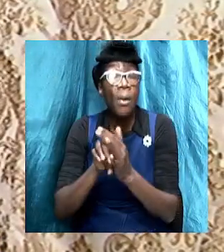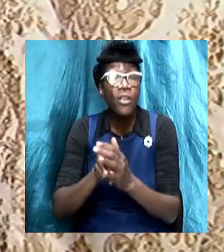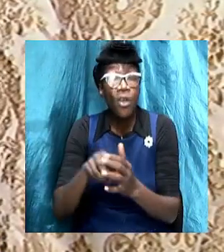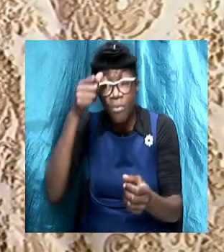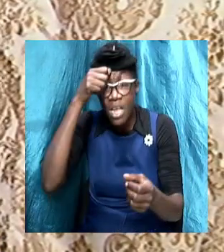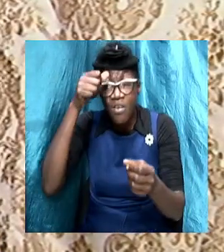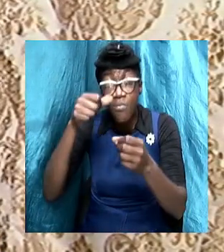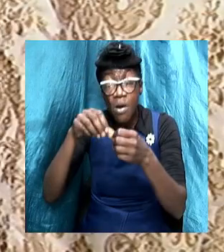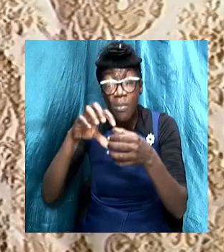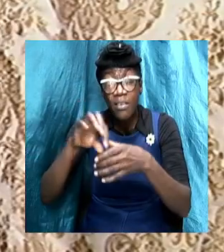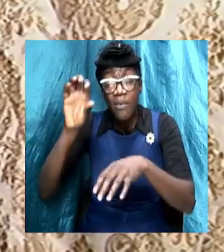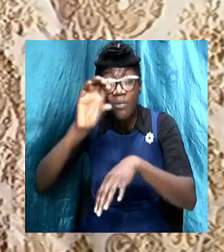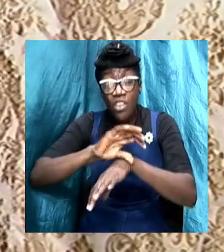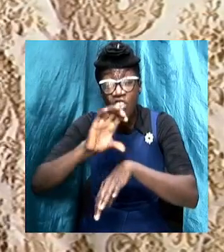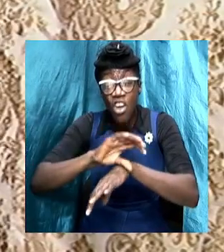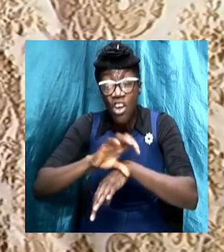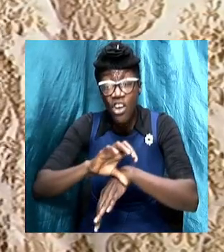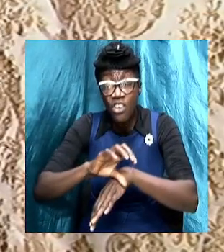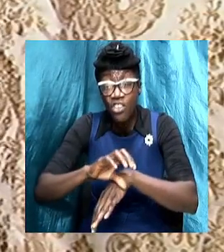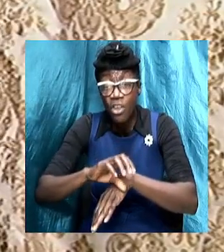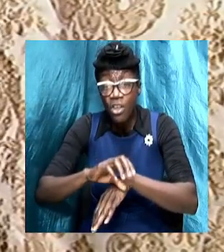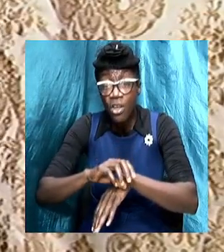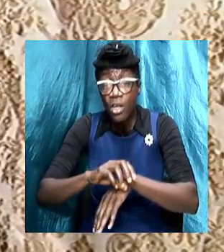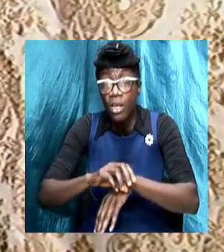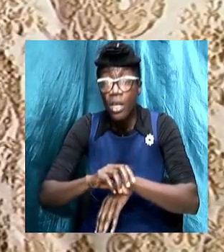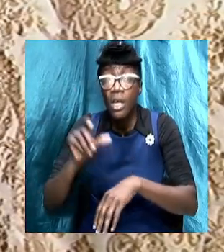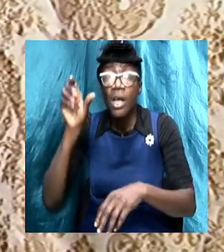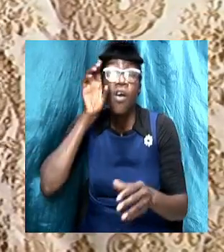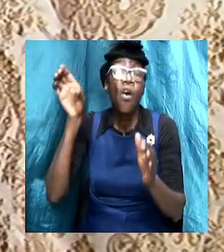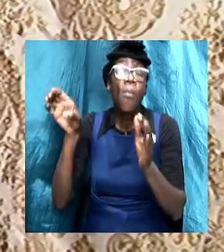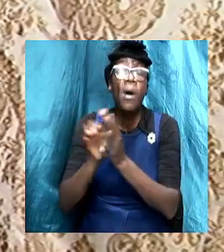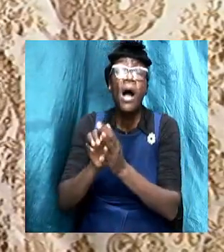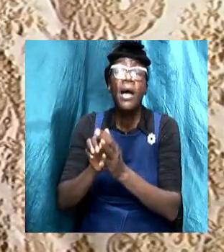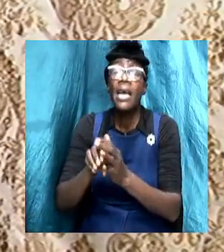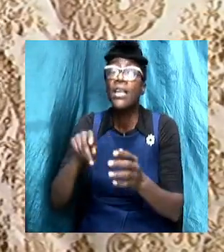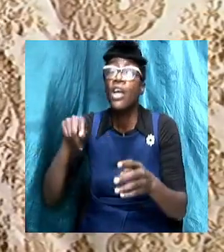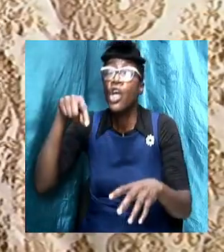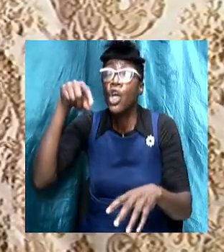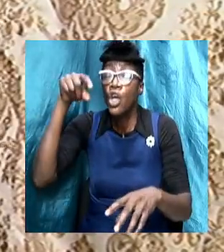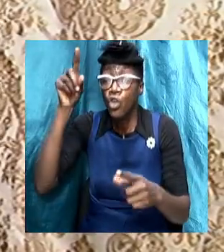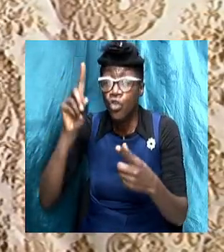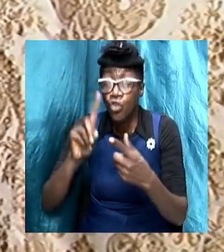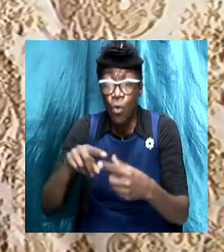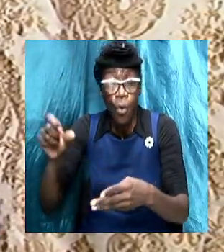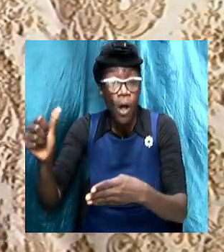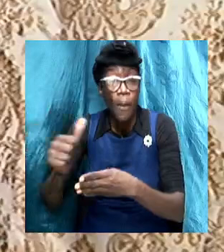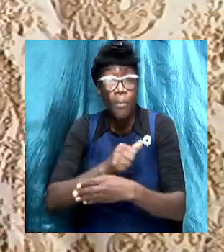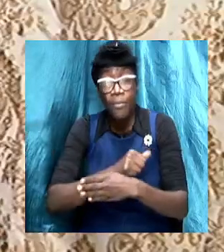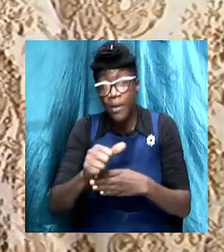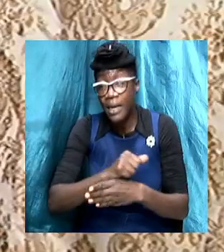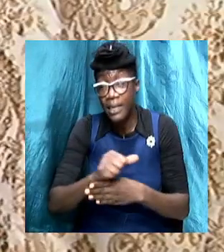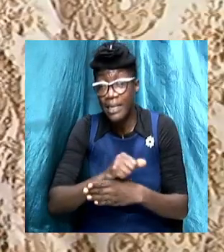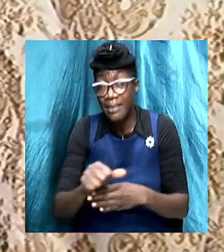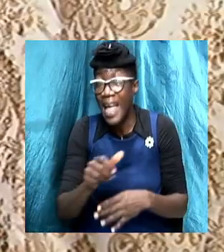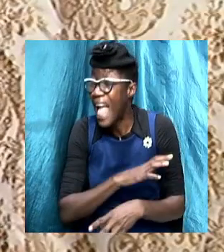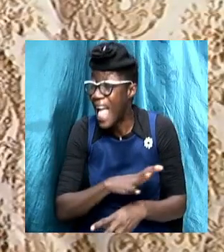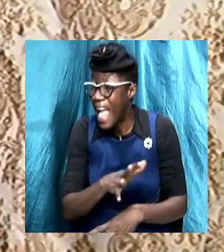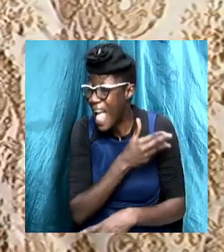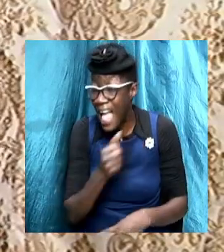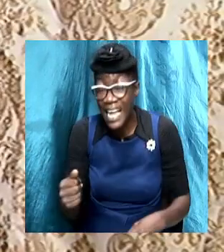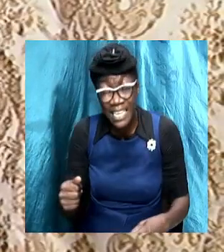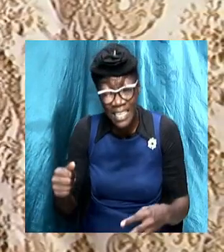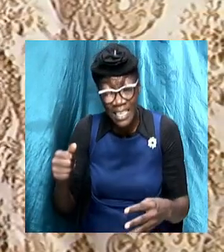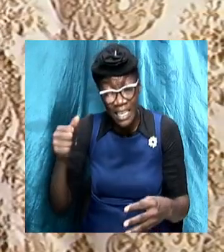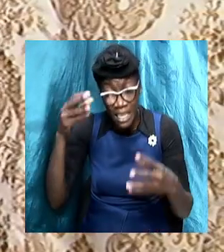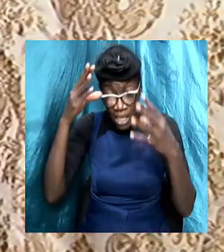the church, but we are commanded to put them into practice, to command them and to teach them